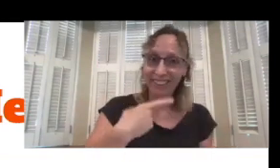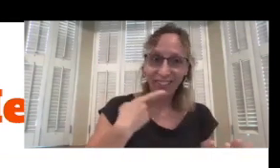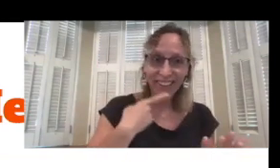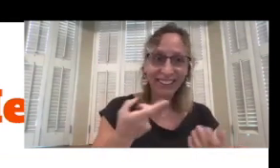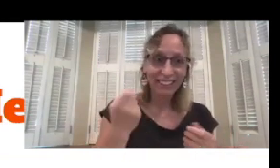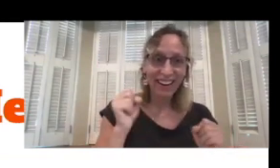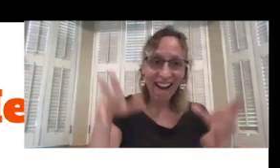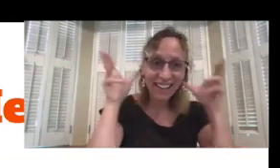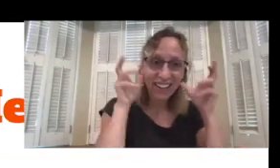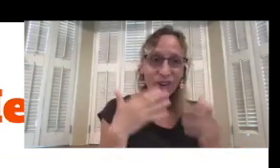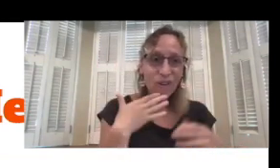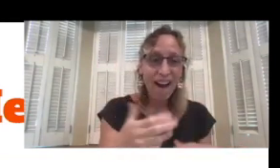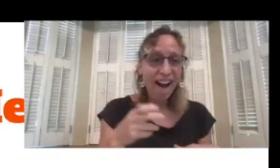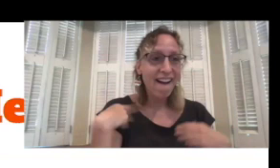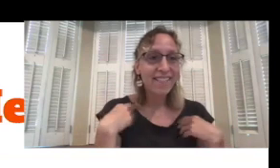eyes since birth.